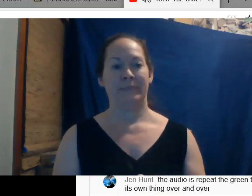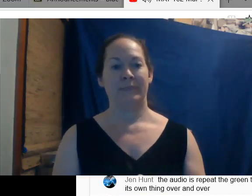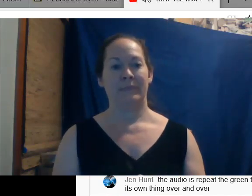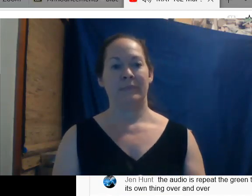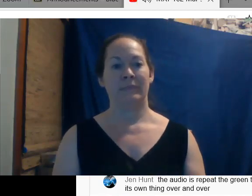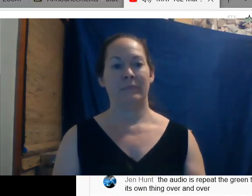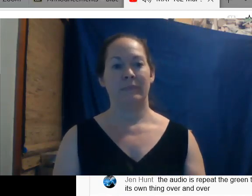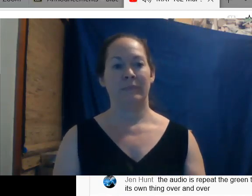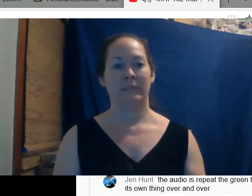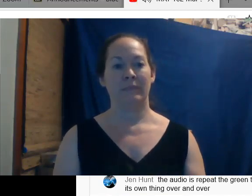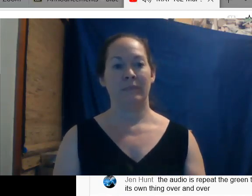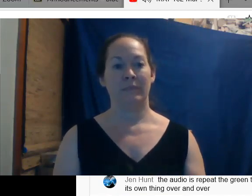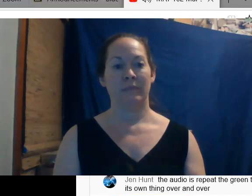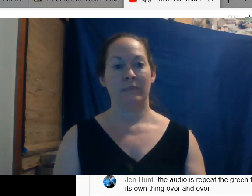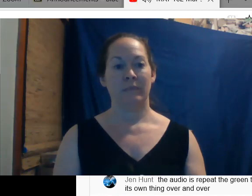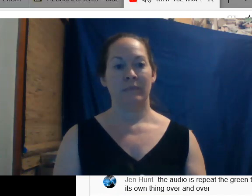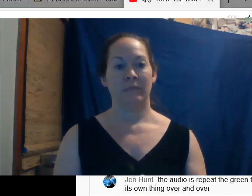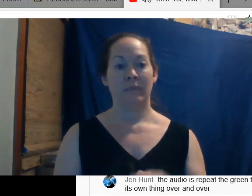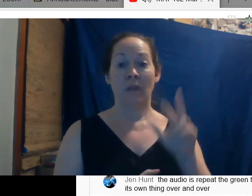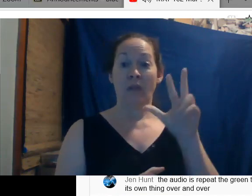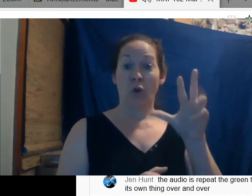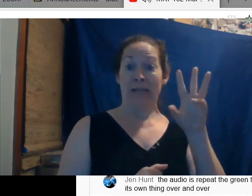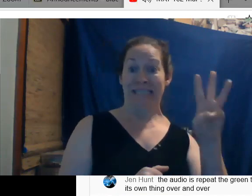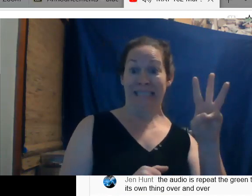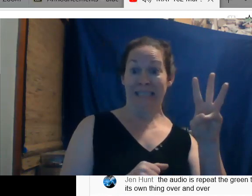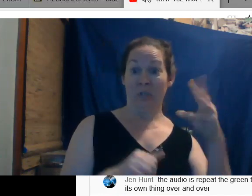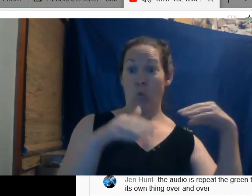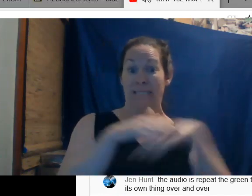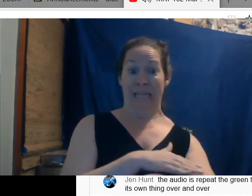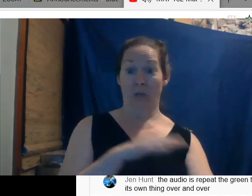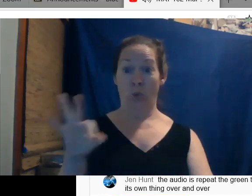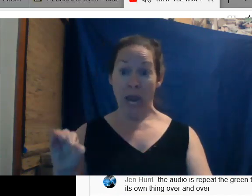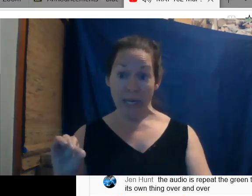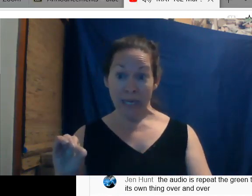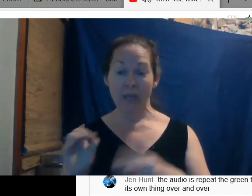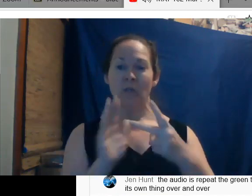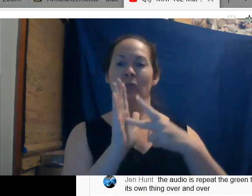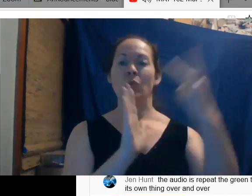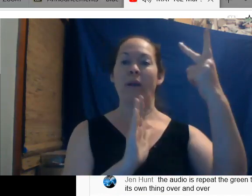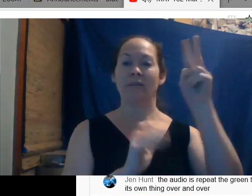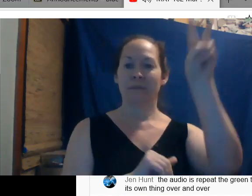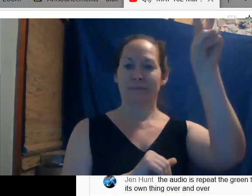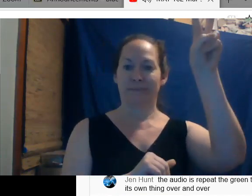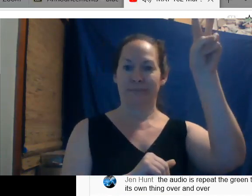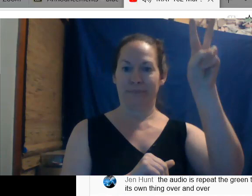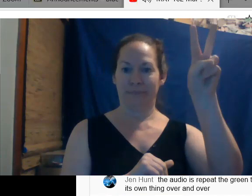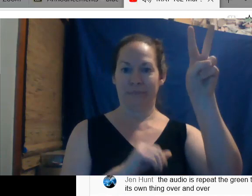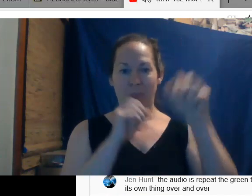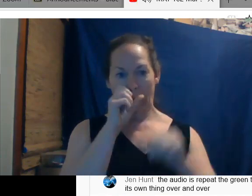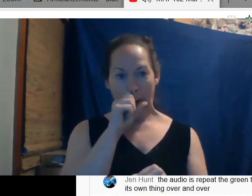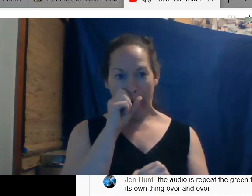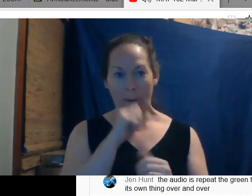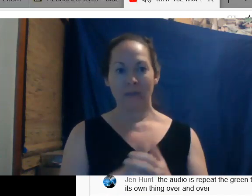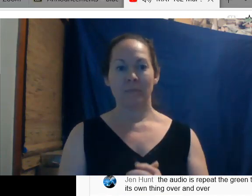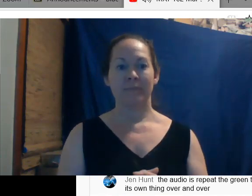tens place, and 36 goes into that twice. So 2 times 6 is 12. Now